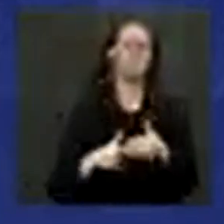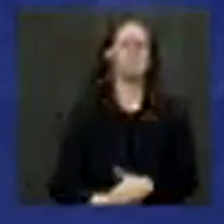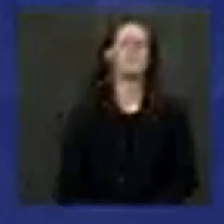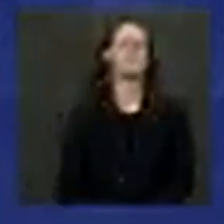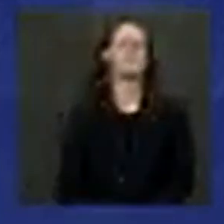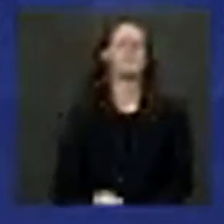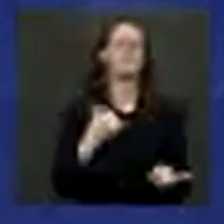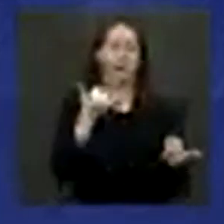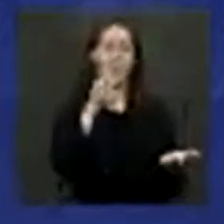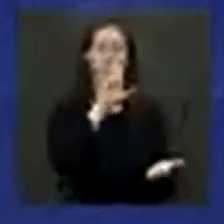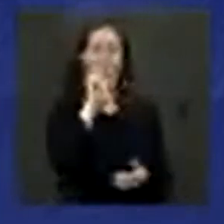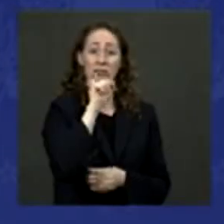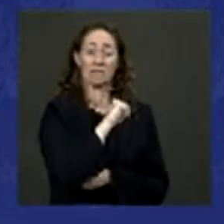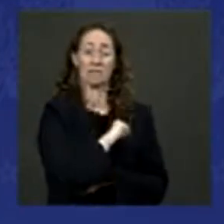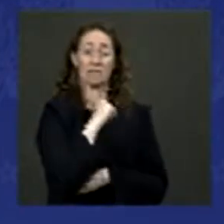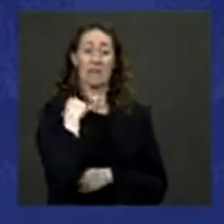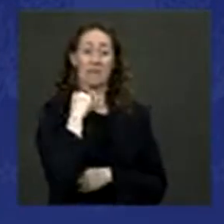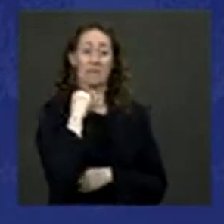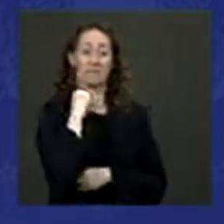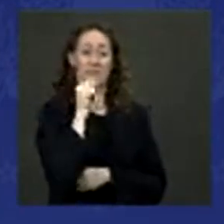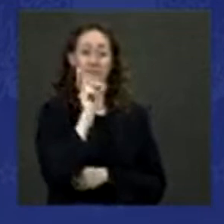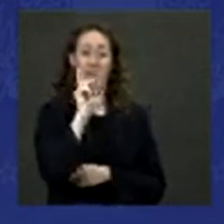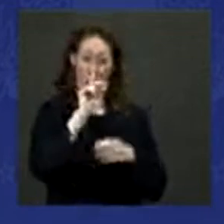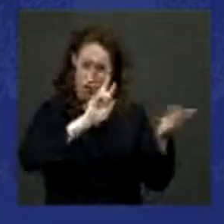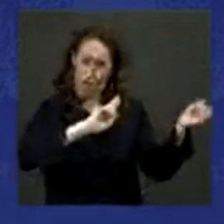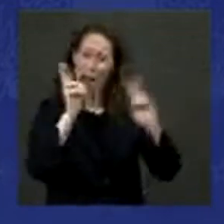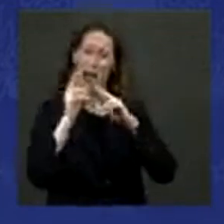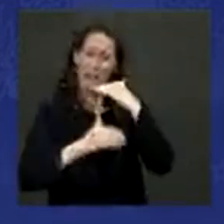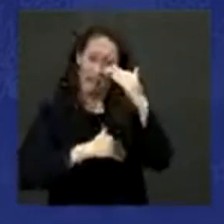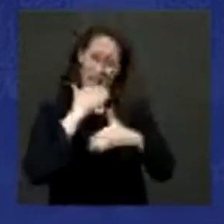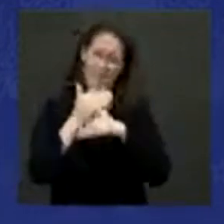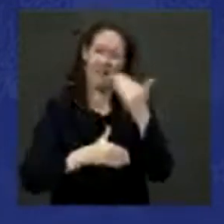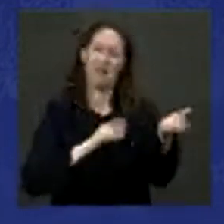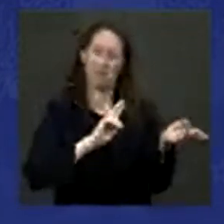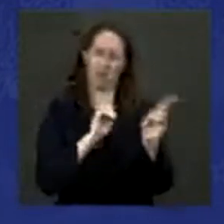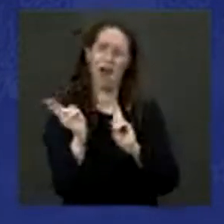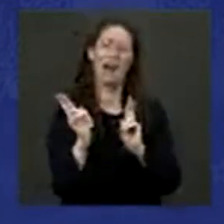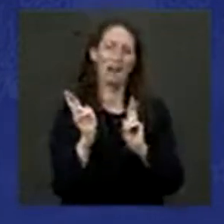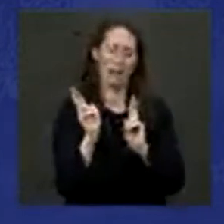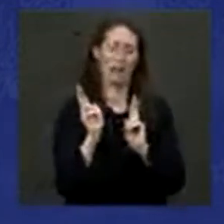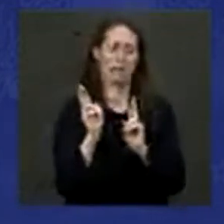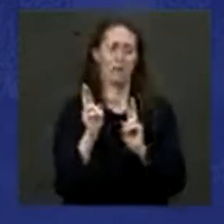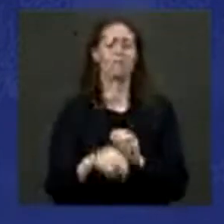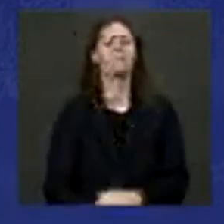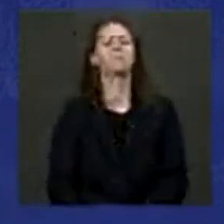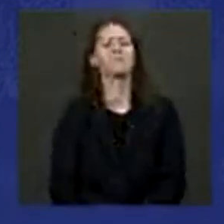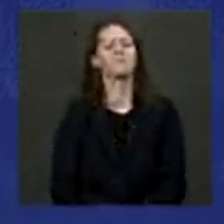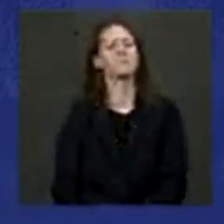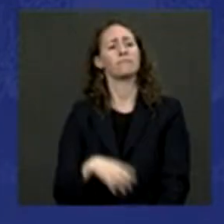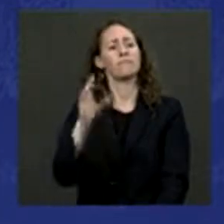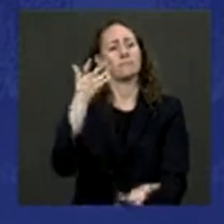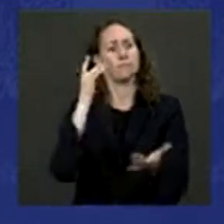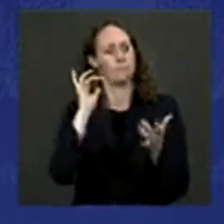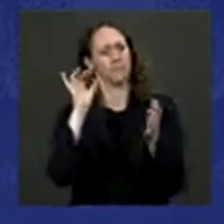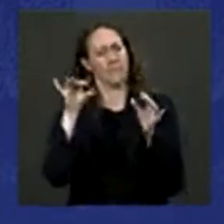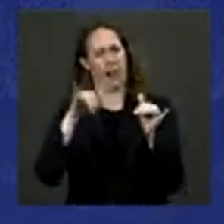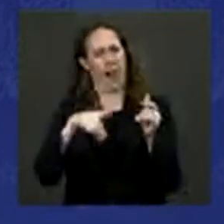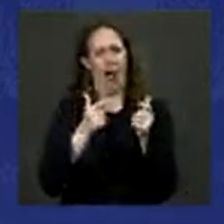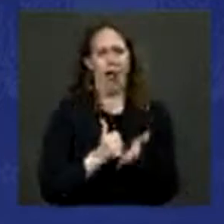to pass it. That's the only way to eliminate the uncertainty and risk that's going to harm American families and our